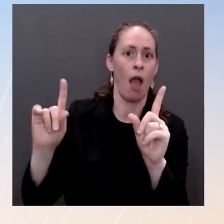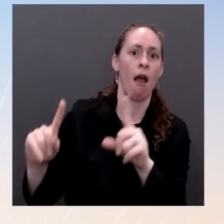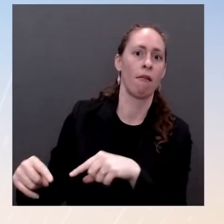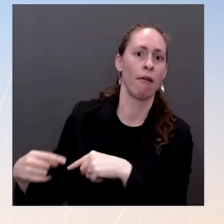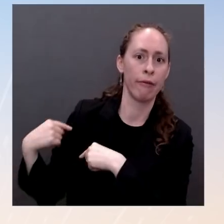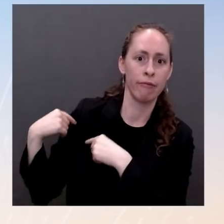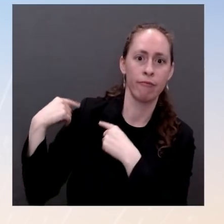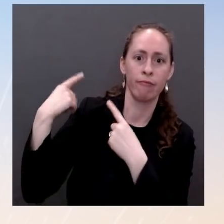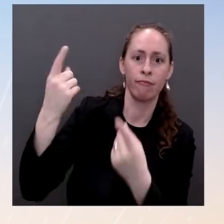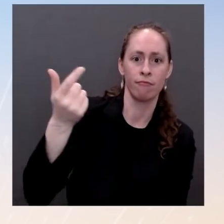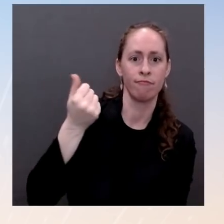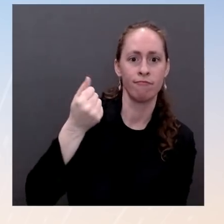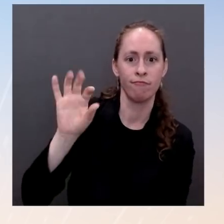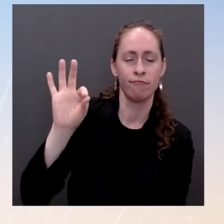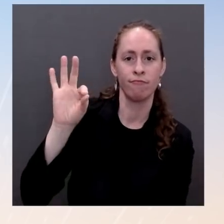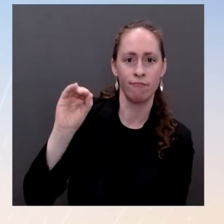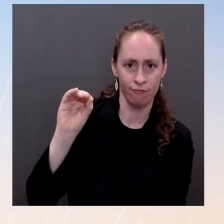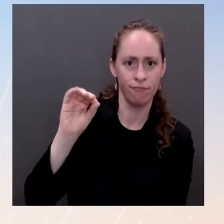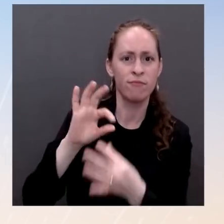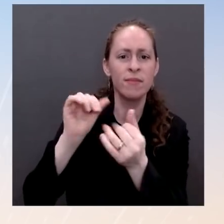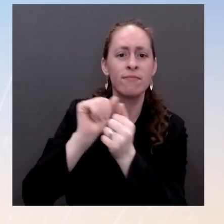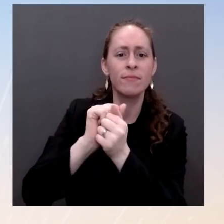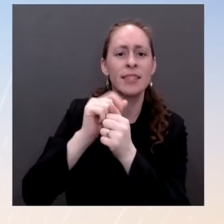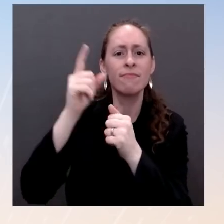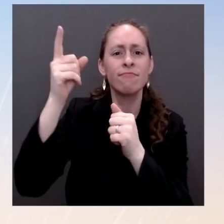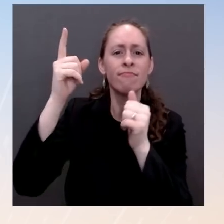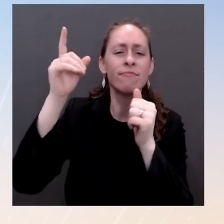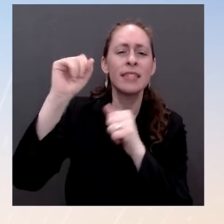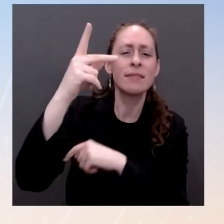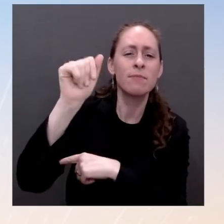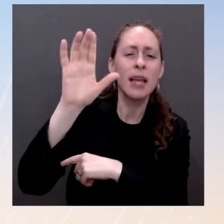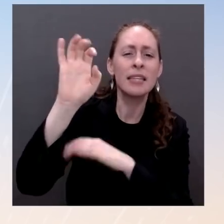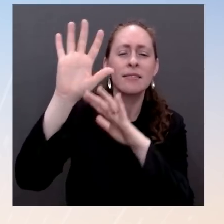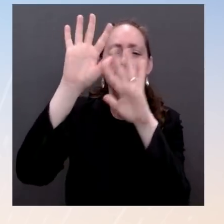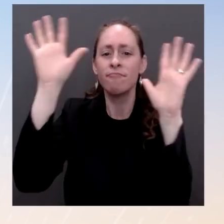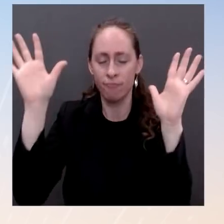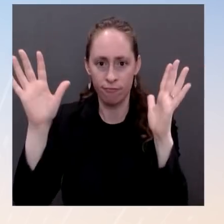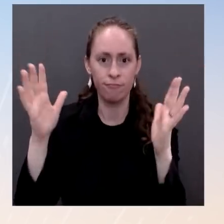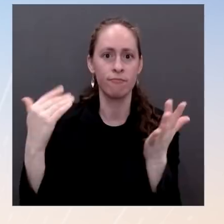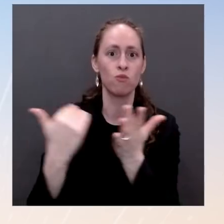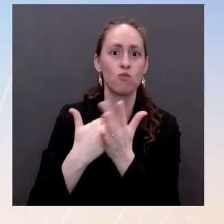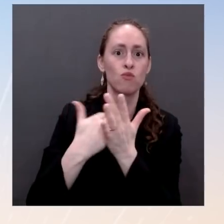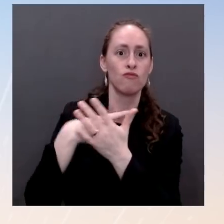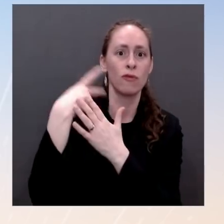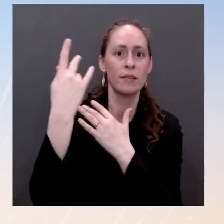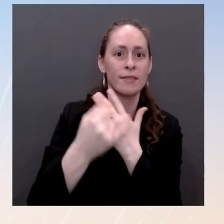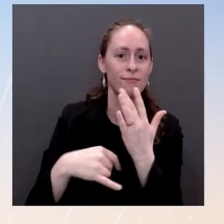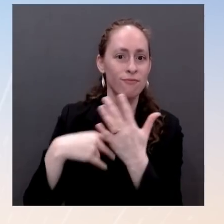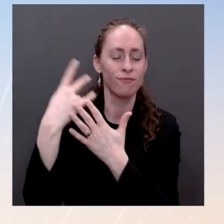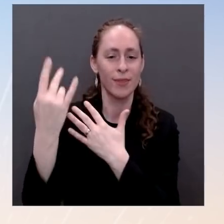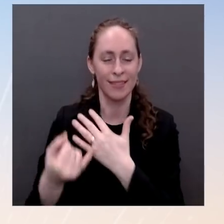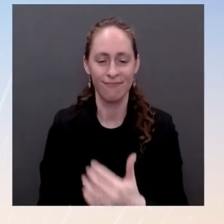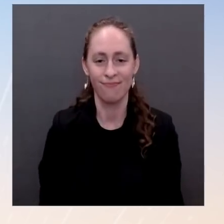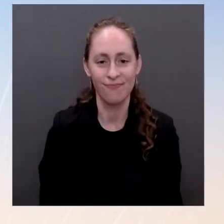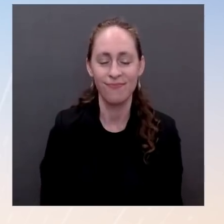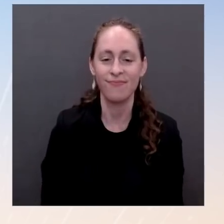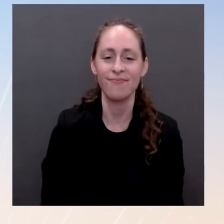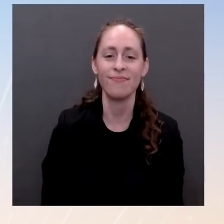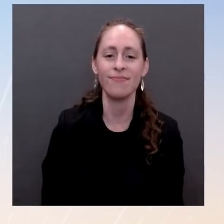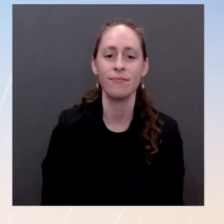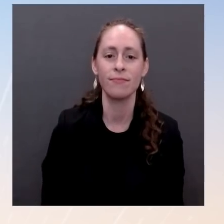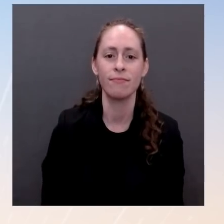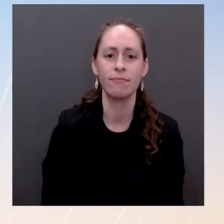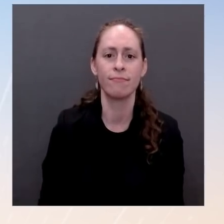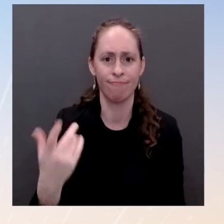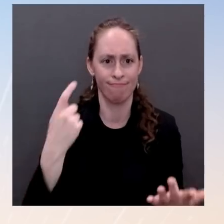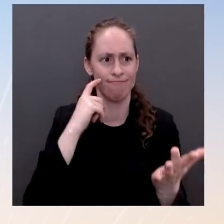from 51 to just 5. That consolidation means taxpayers have to pay more for defense services, and it threatens our